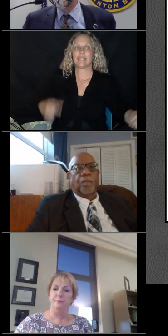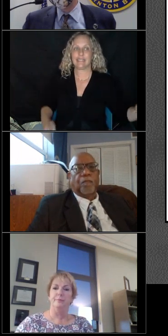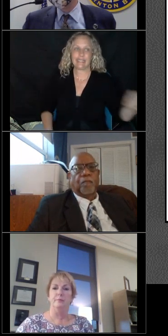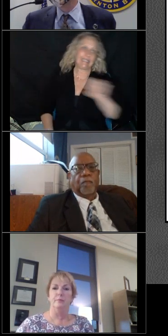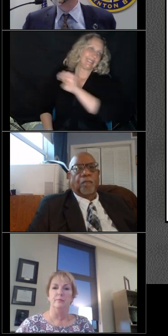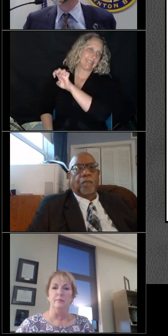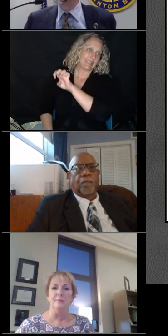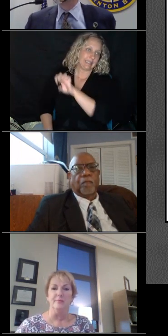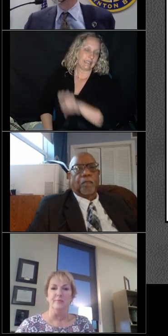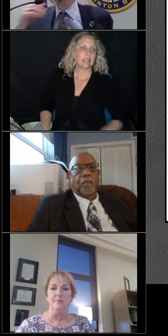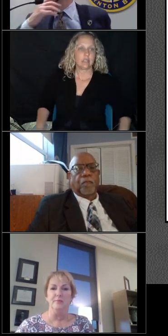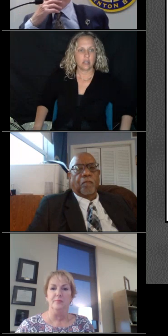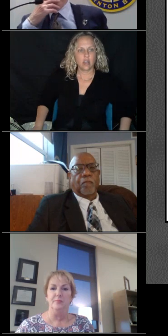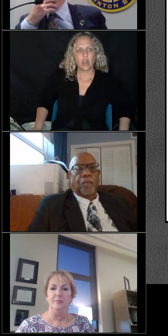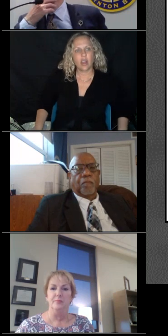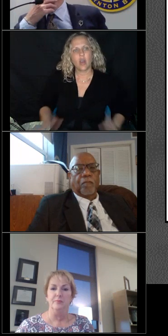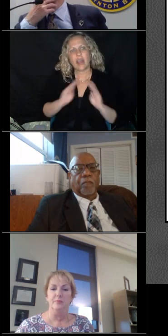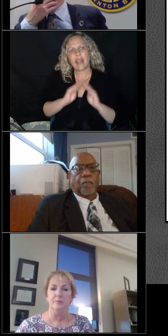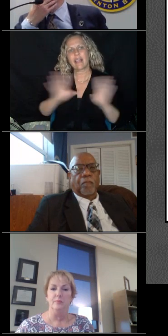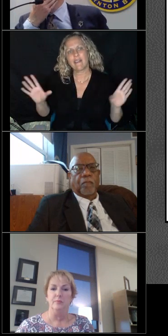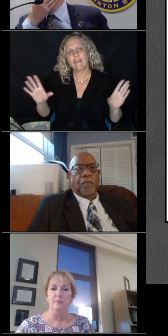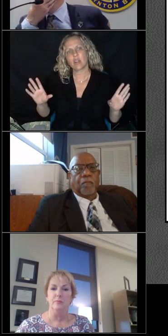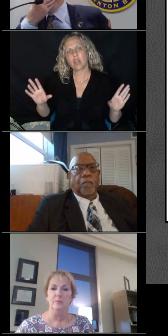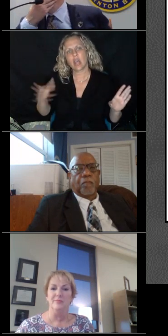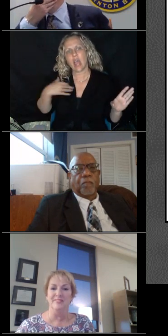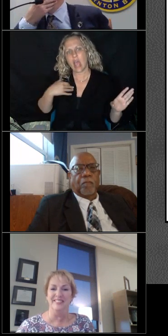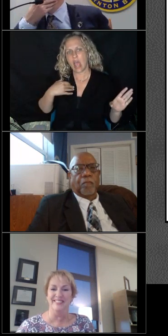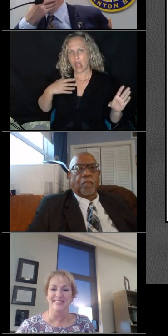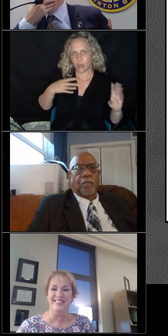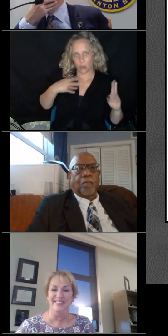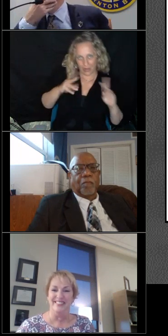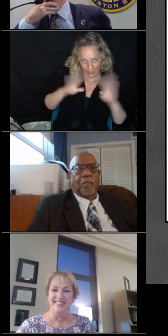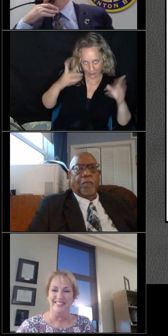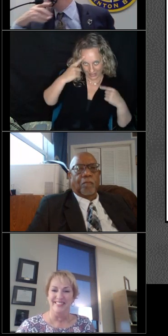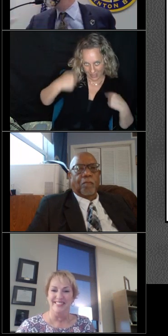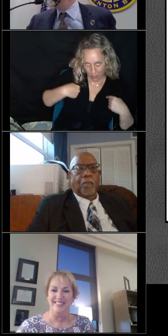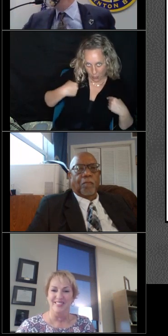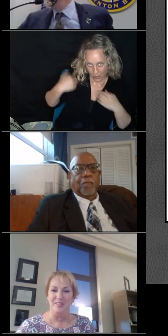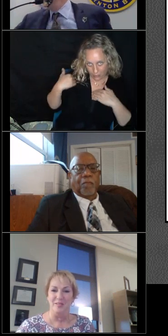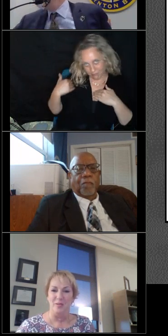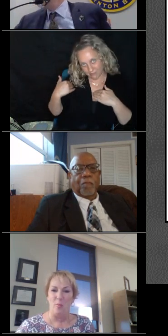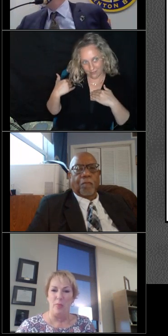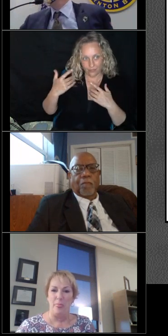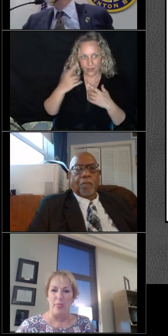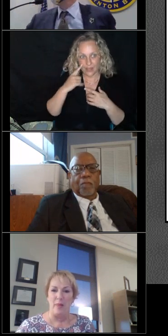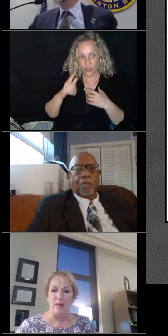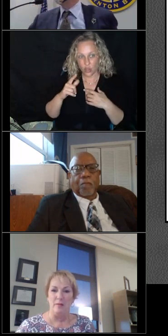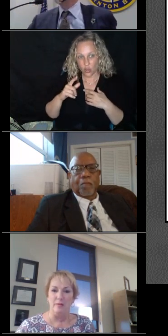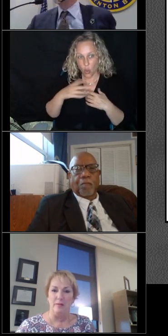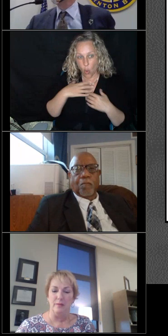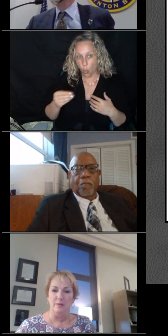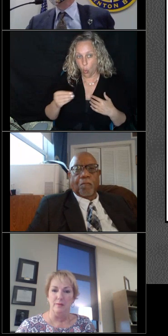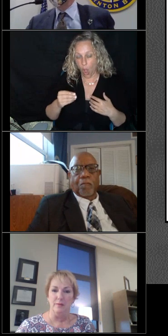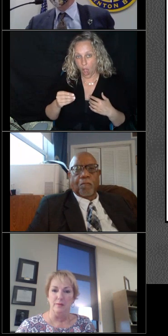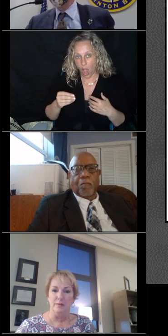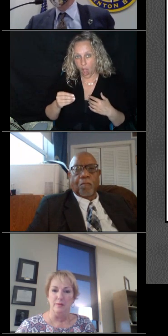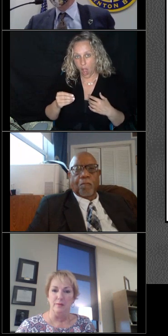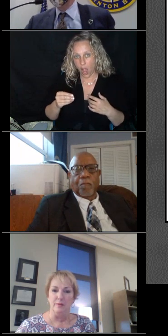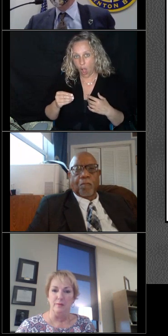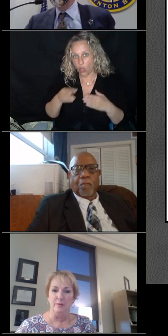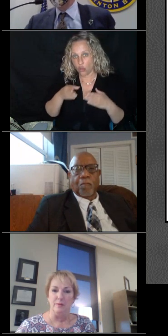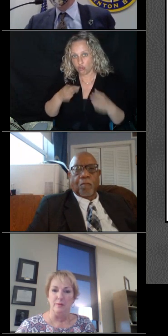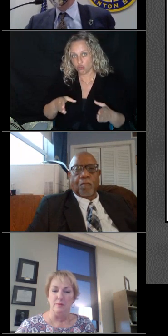I get a clarification, since I'm going to be the one kind of directing this? Make sure the white only goes on the streets, right? You don't need the white around the curbs,